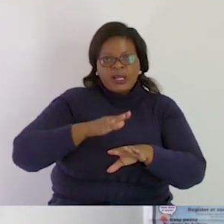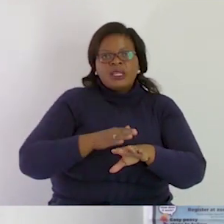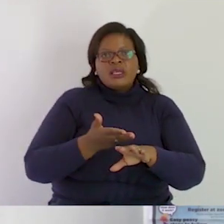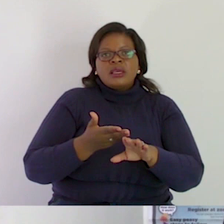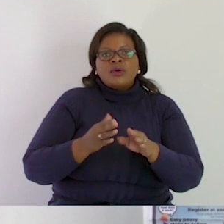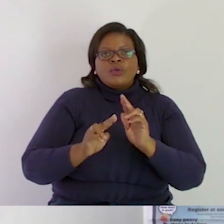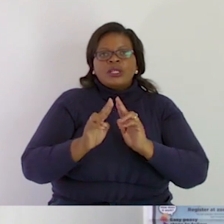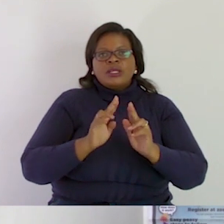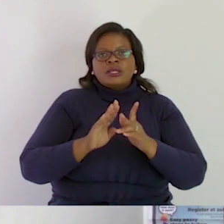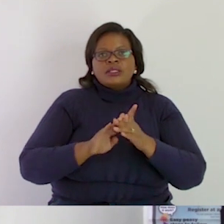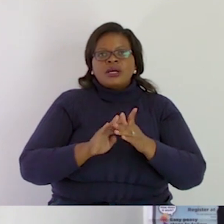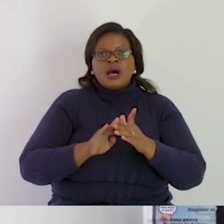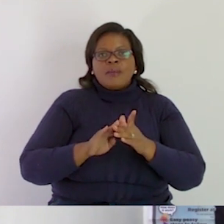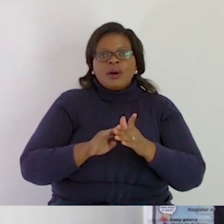property.